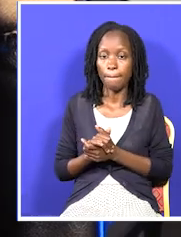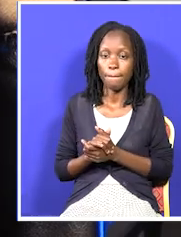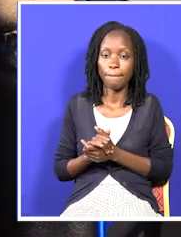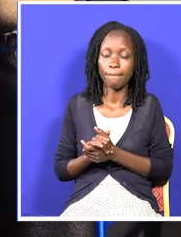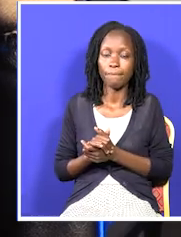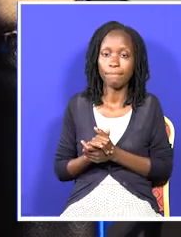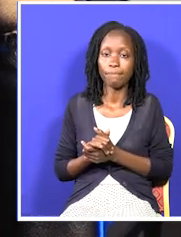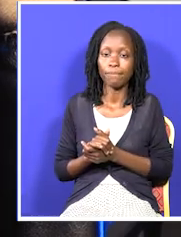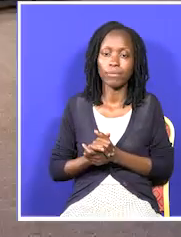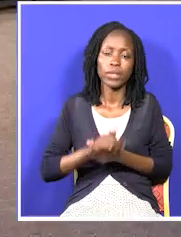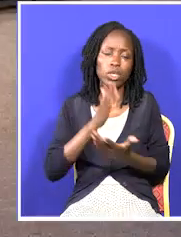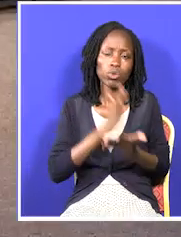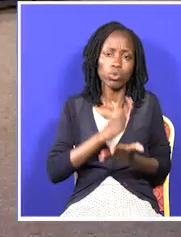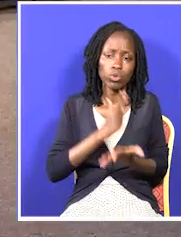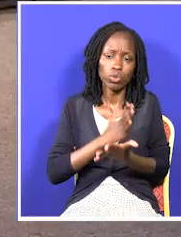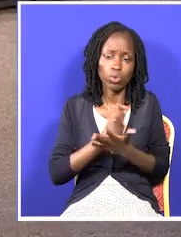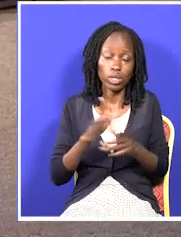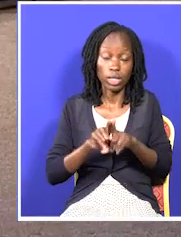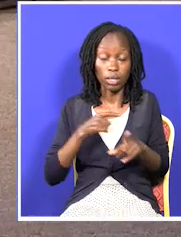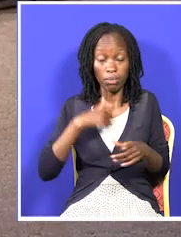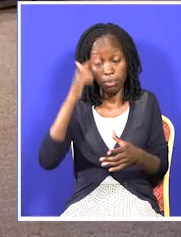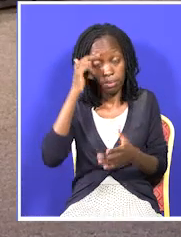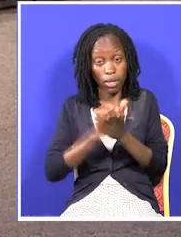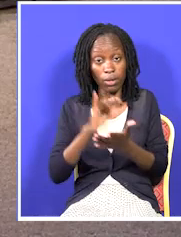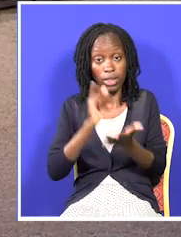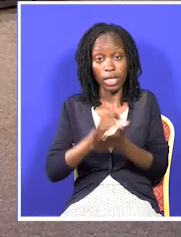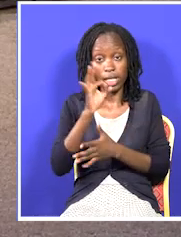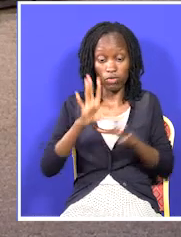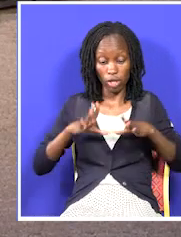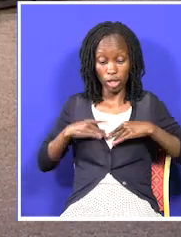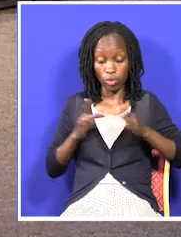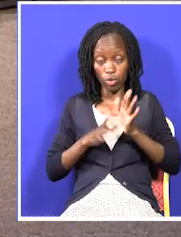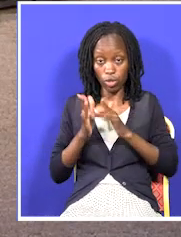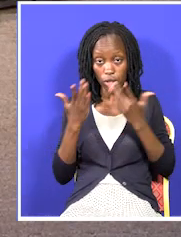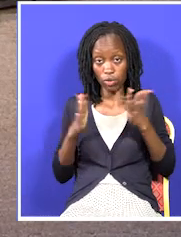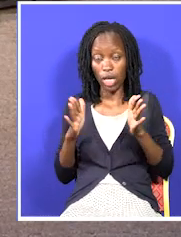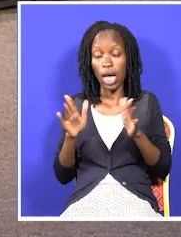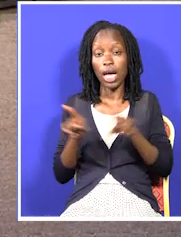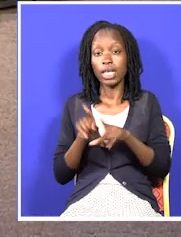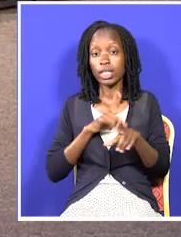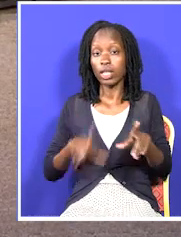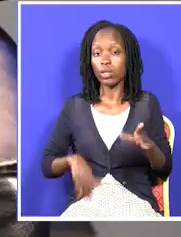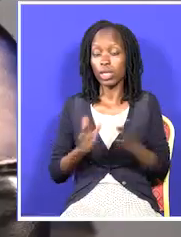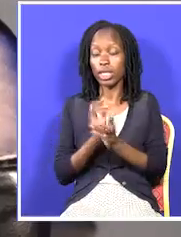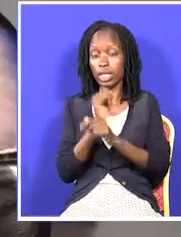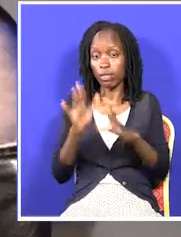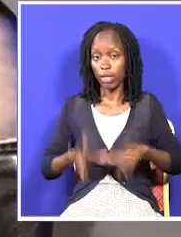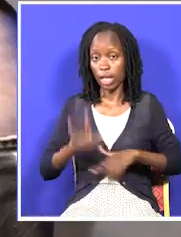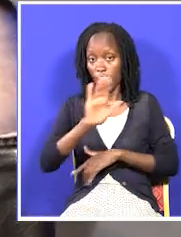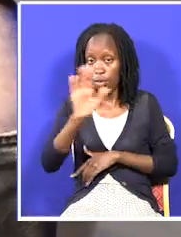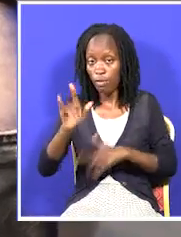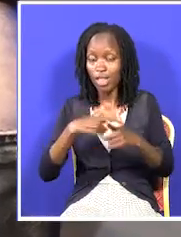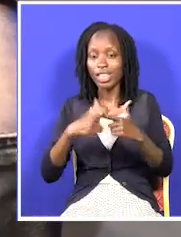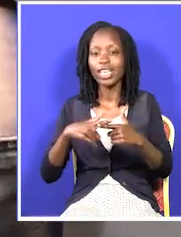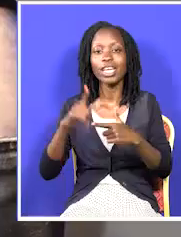world. You're right, Reinhard. I also believe that if you have accepted Jesus as Lord and Savior in your life, then your